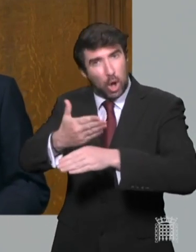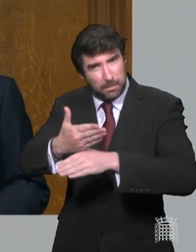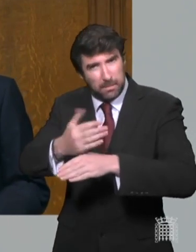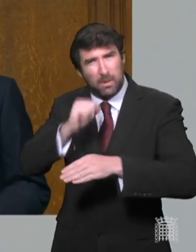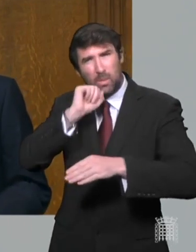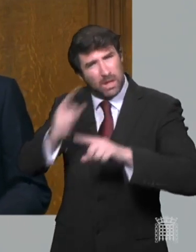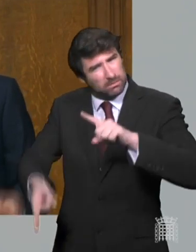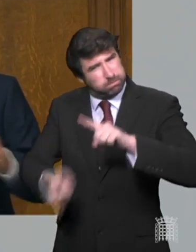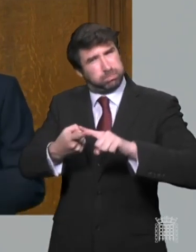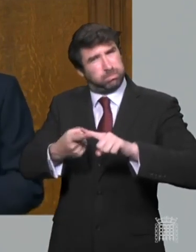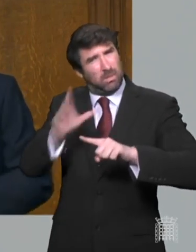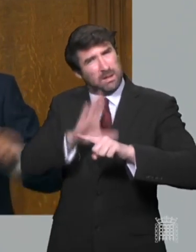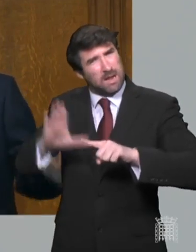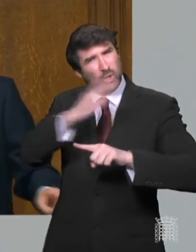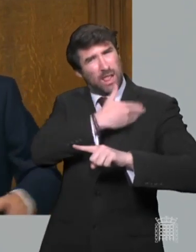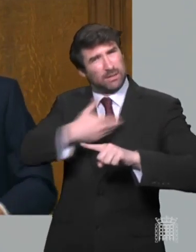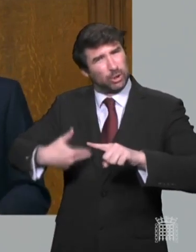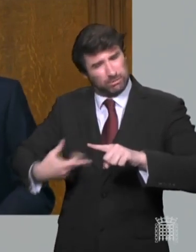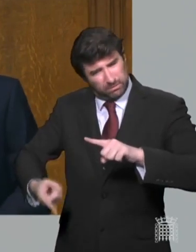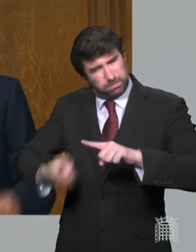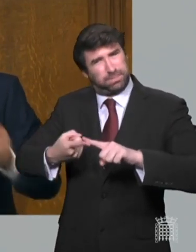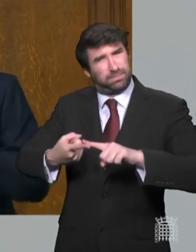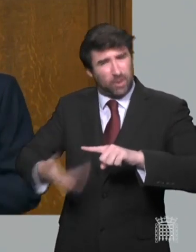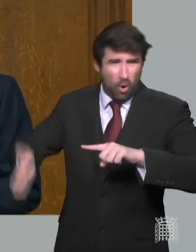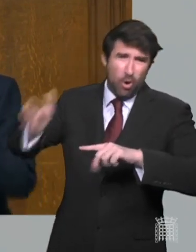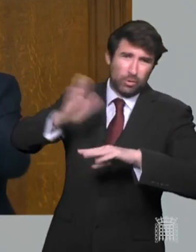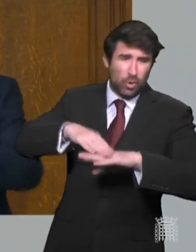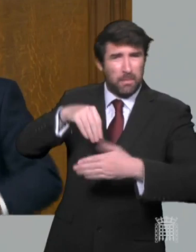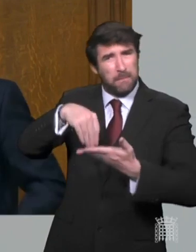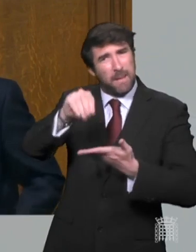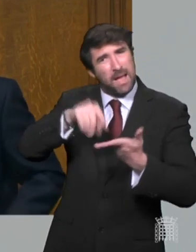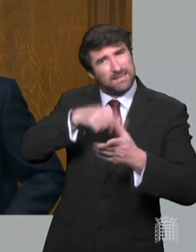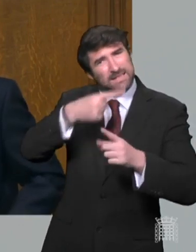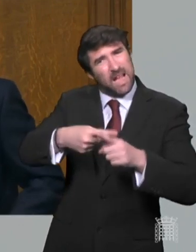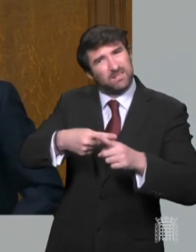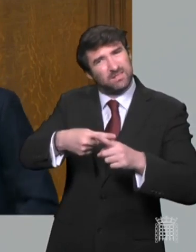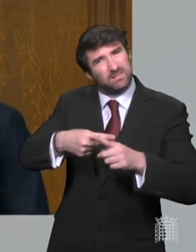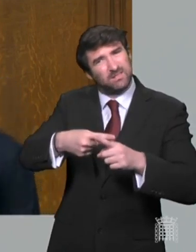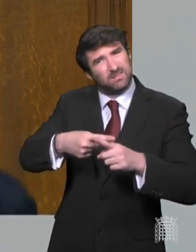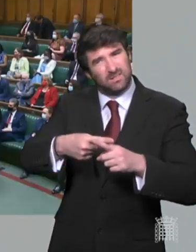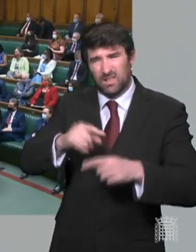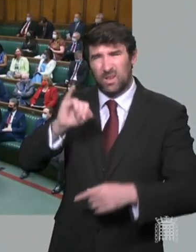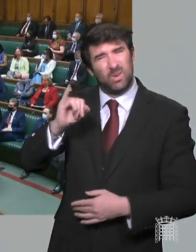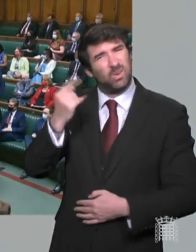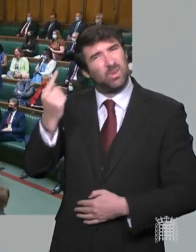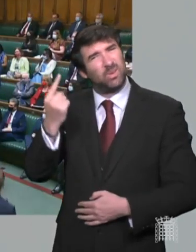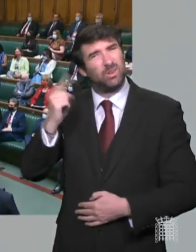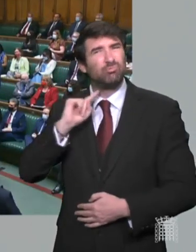of the Conservative Party asking those on lower incomes to pay more so that his privileged friends have to pay less?